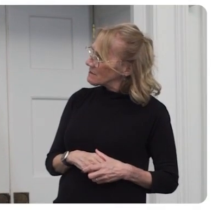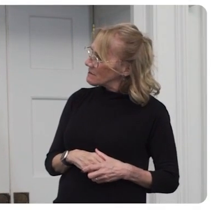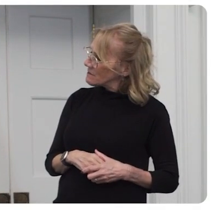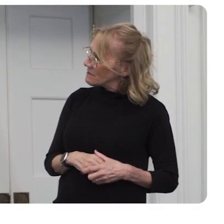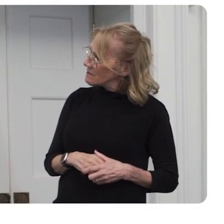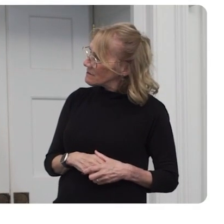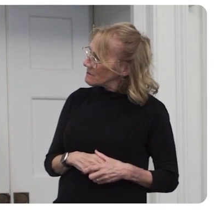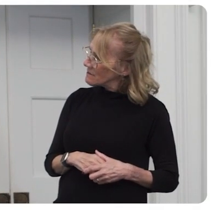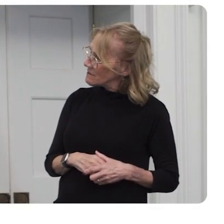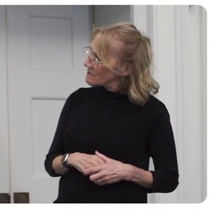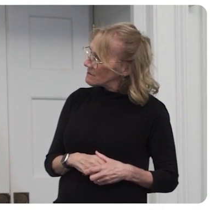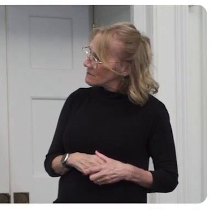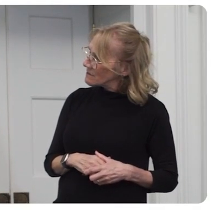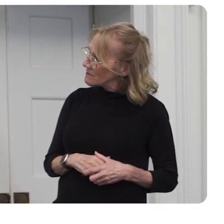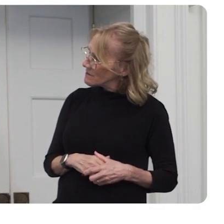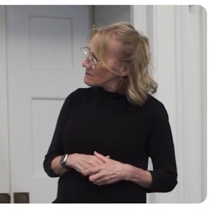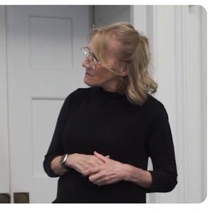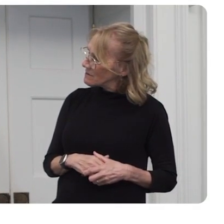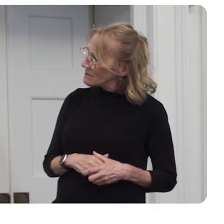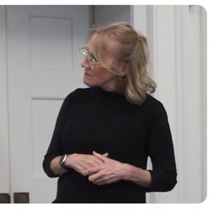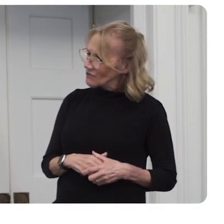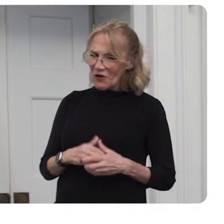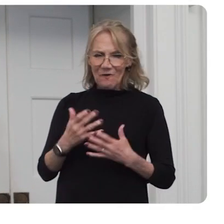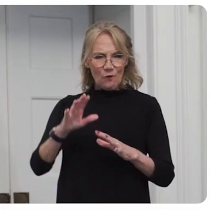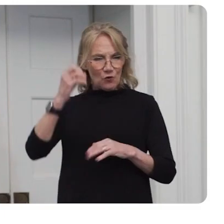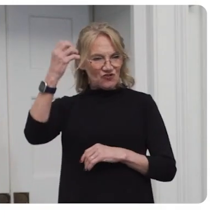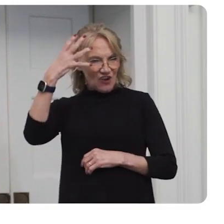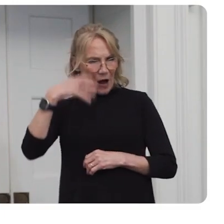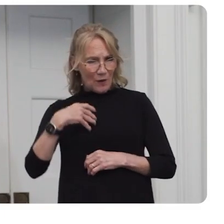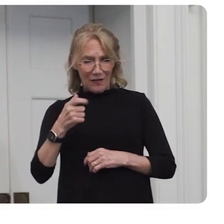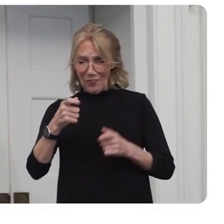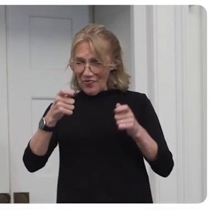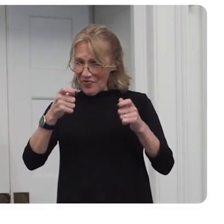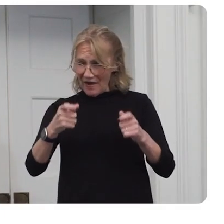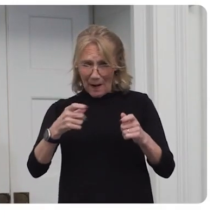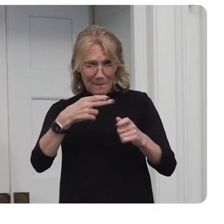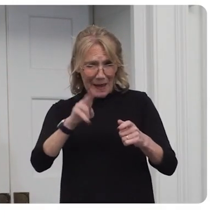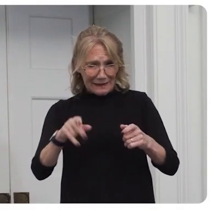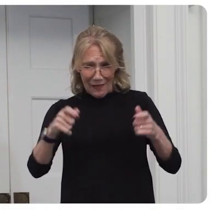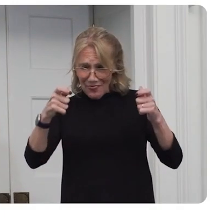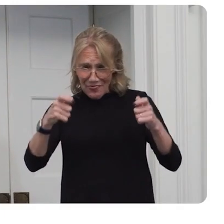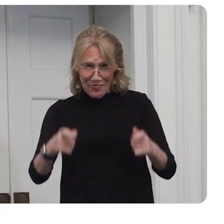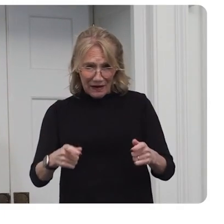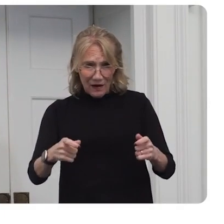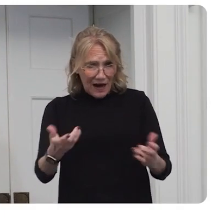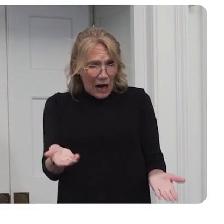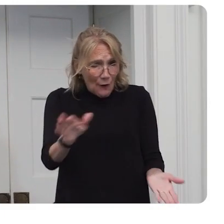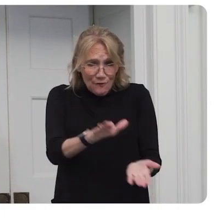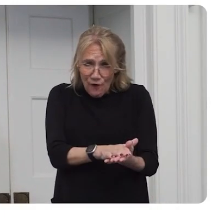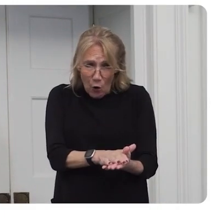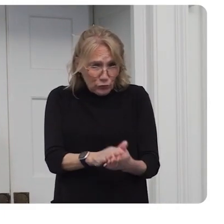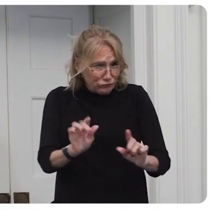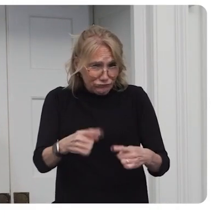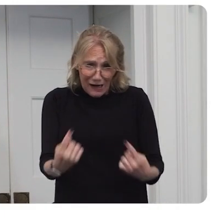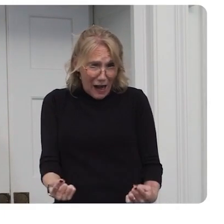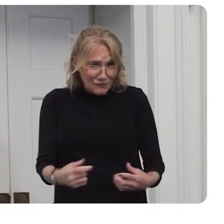we go. There's the smock. We can see it. Isn't it thick with paint? Yeah, it's like you couldn't bend it,